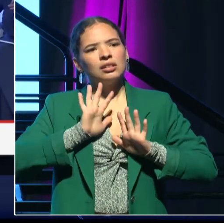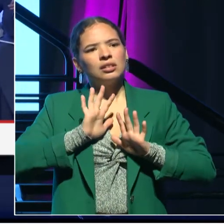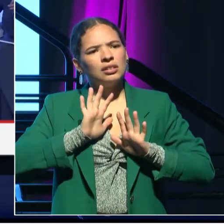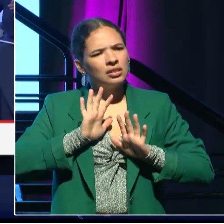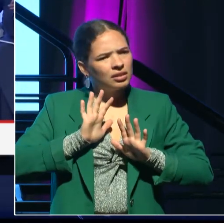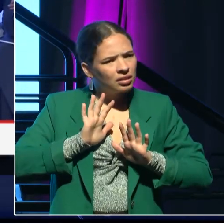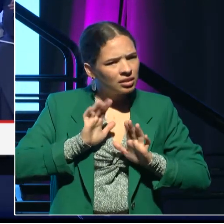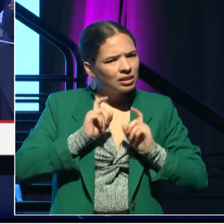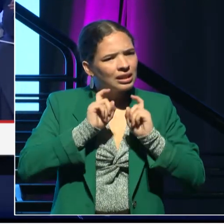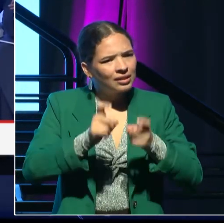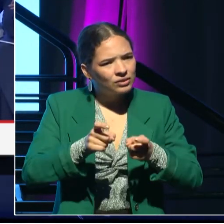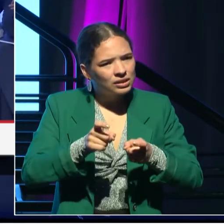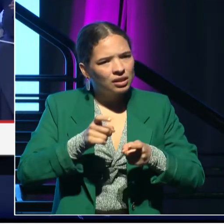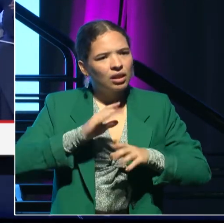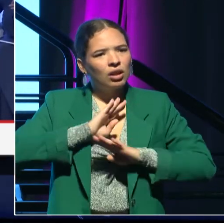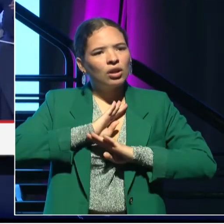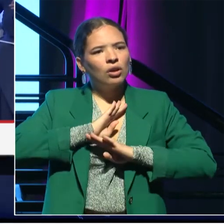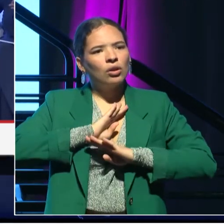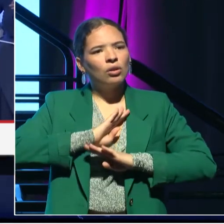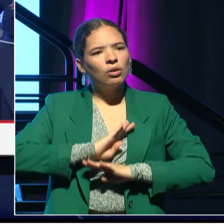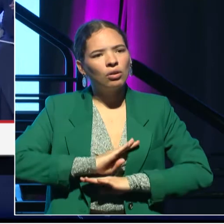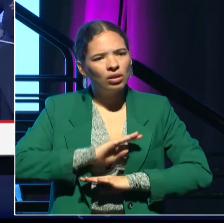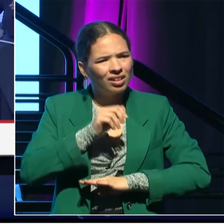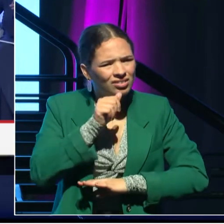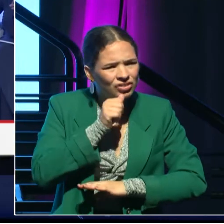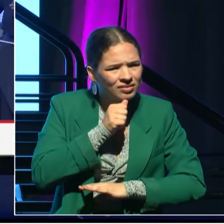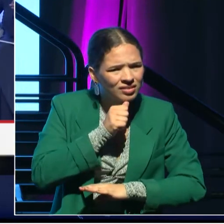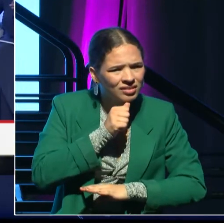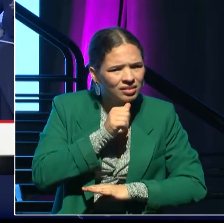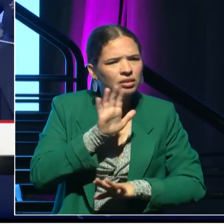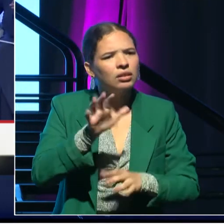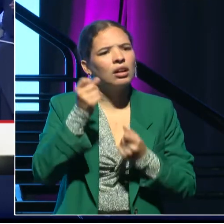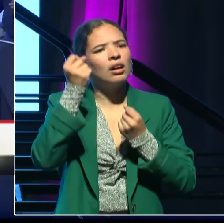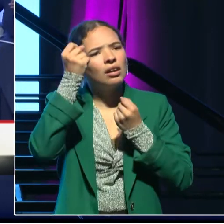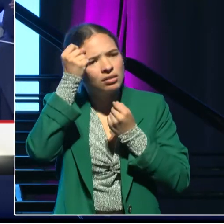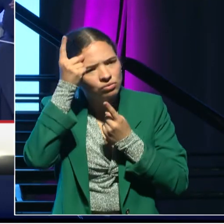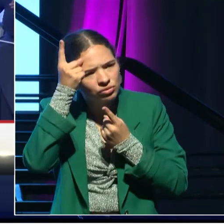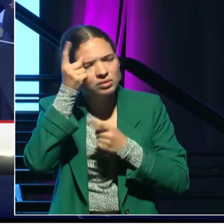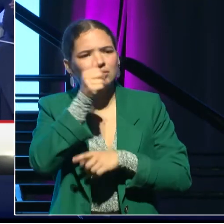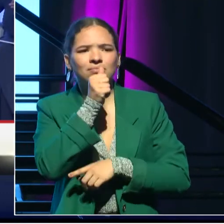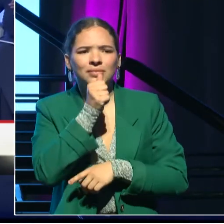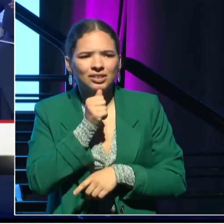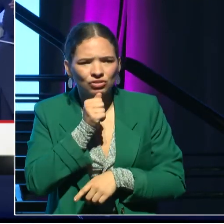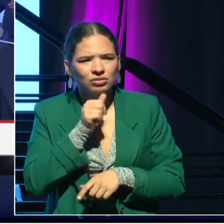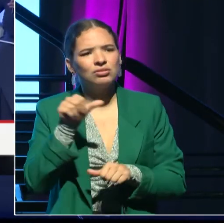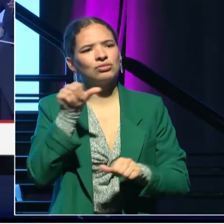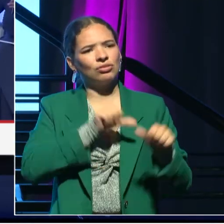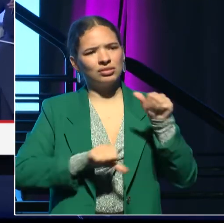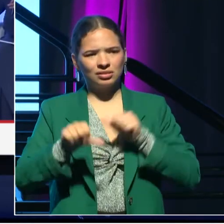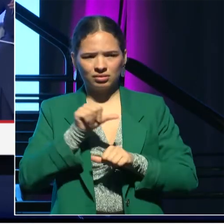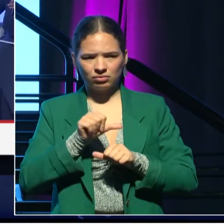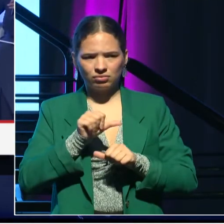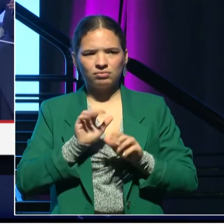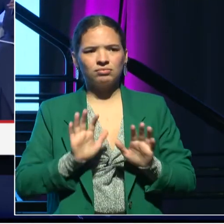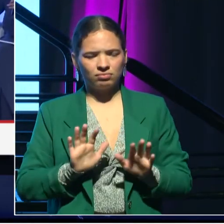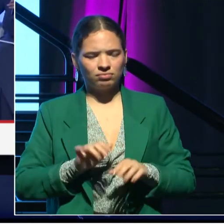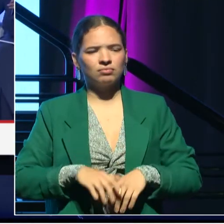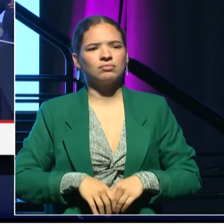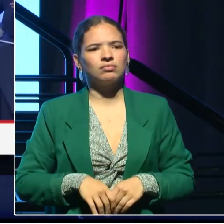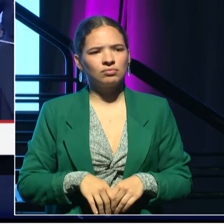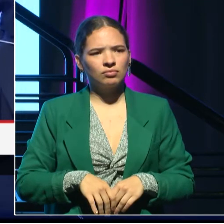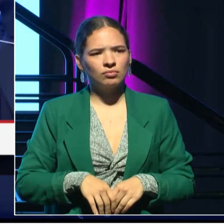One of the things that when we start to talk about racism, our Caucasian counterparts often get defensive,